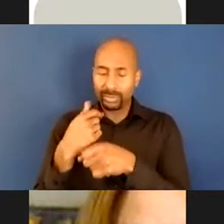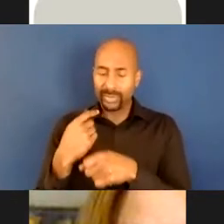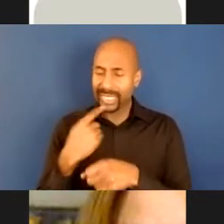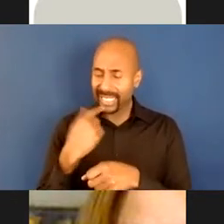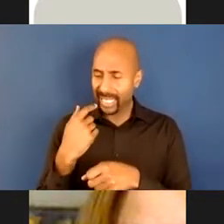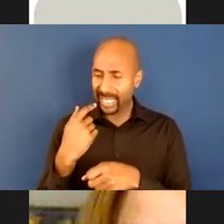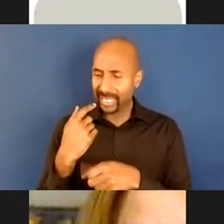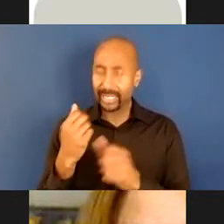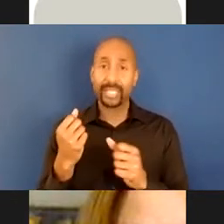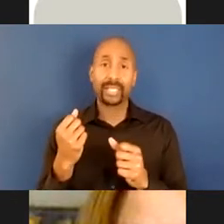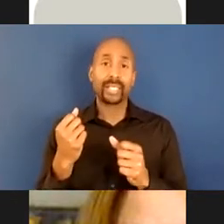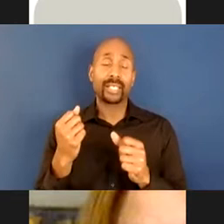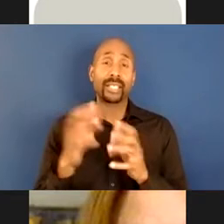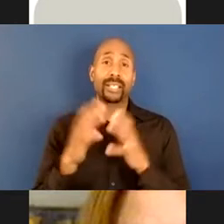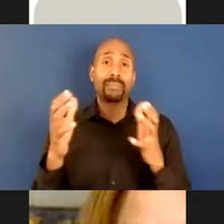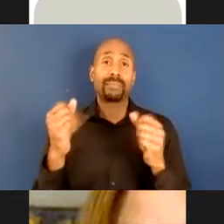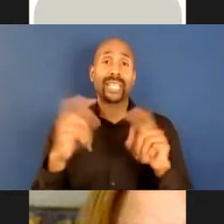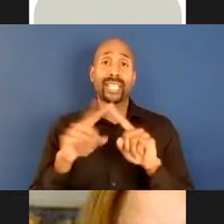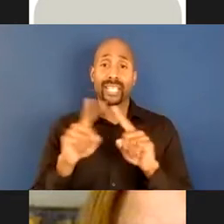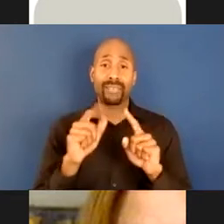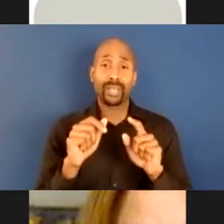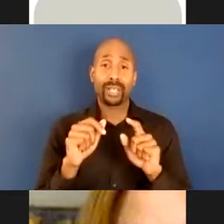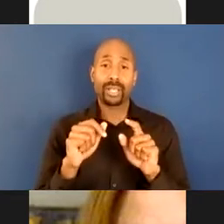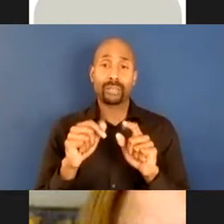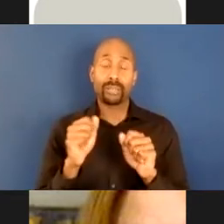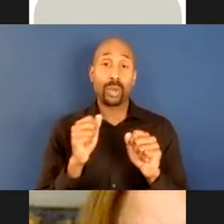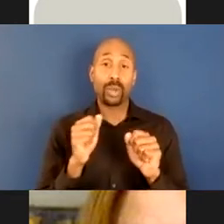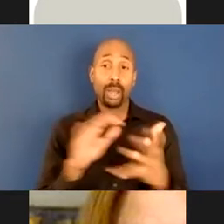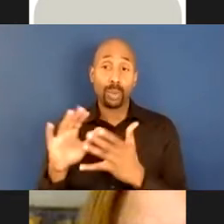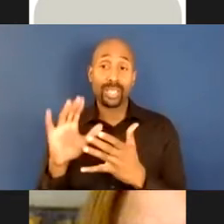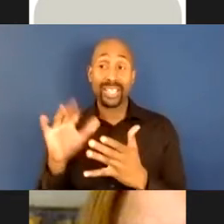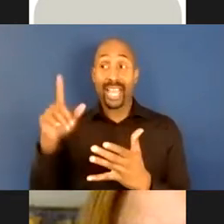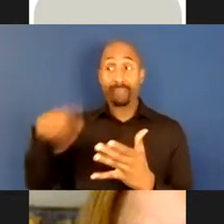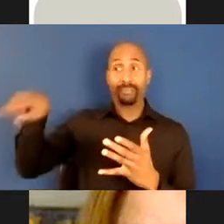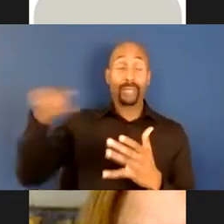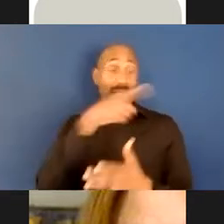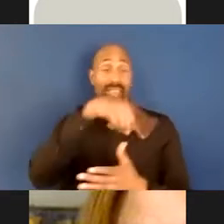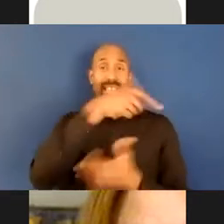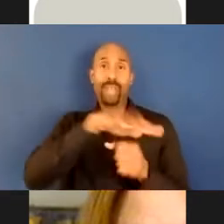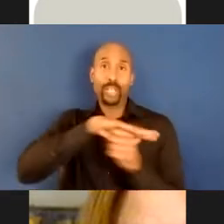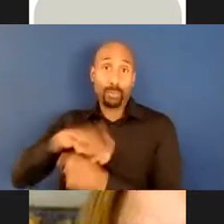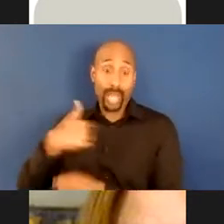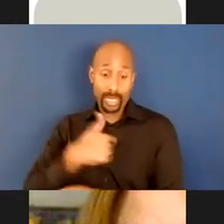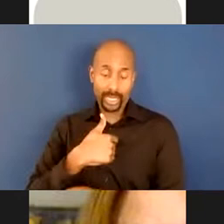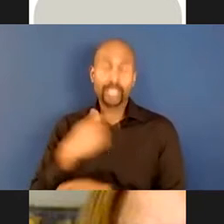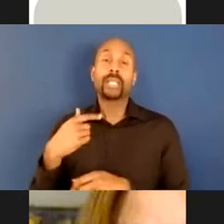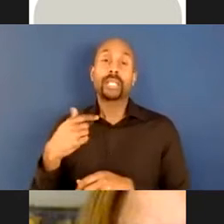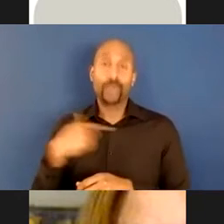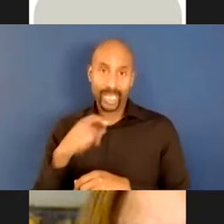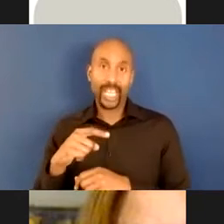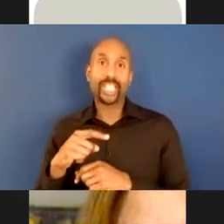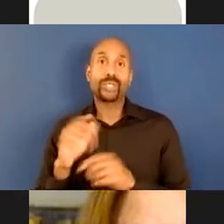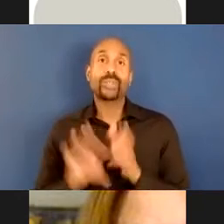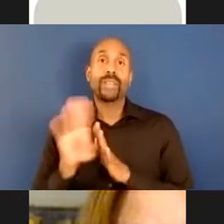as there are to oppress us, we need that many ways to resist. So